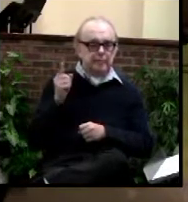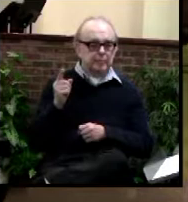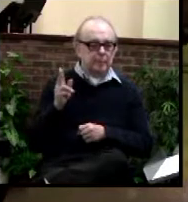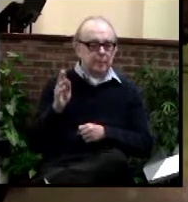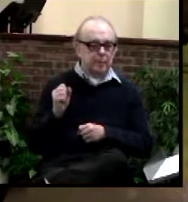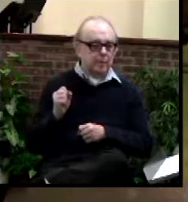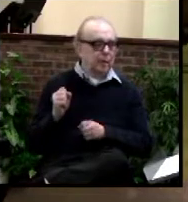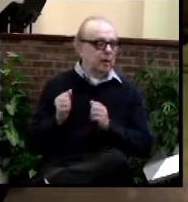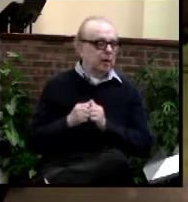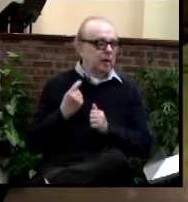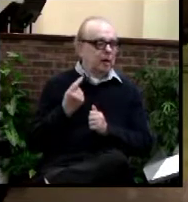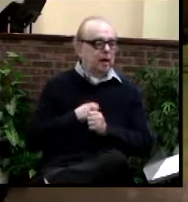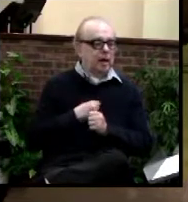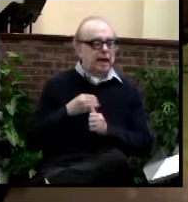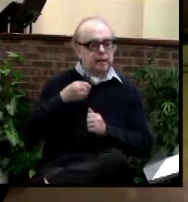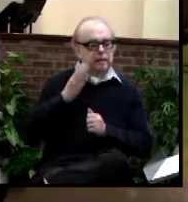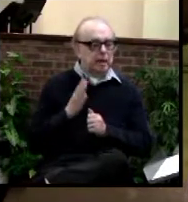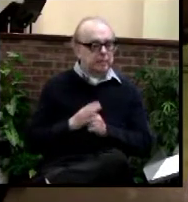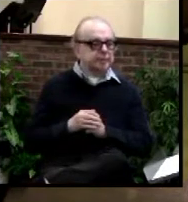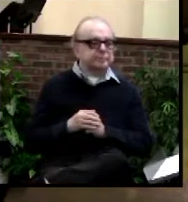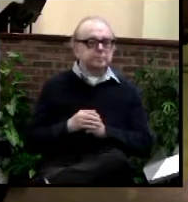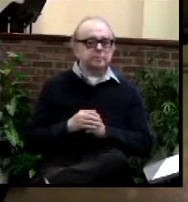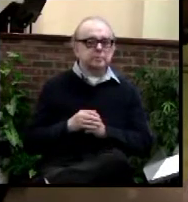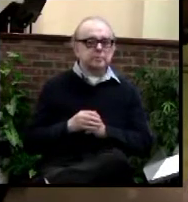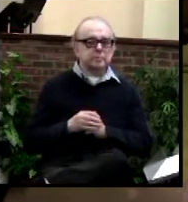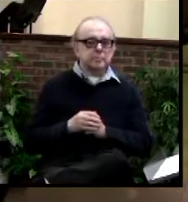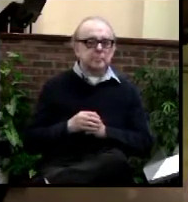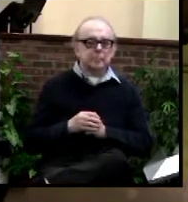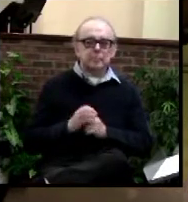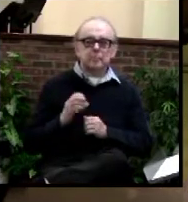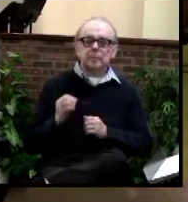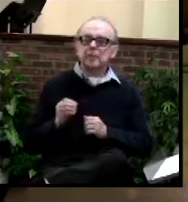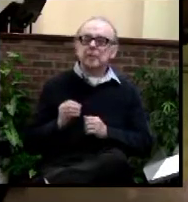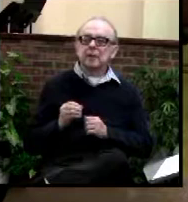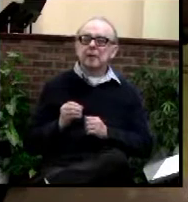us in God. Okay? So,